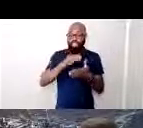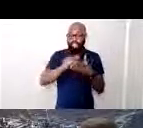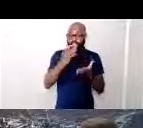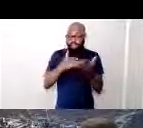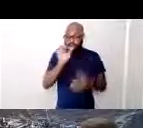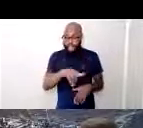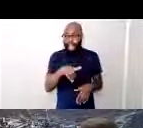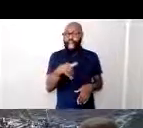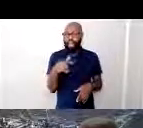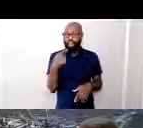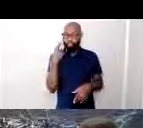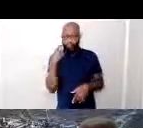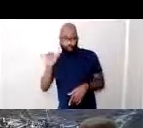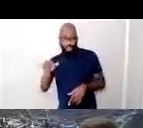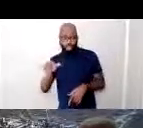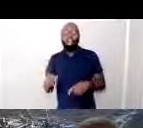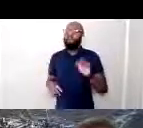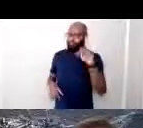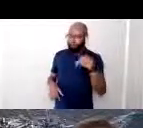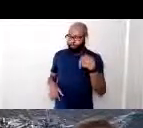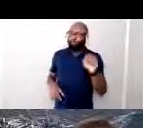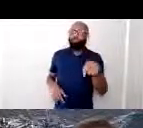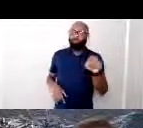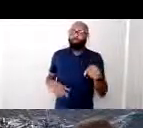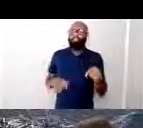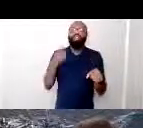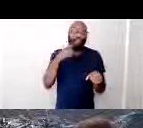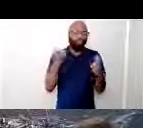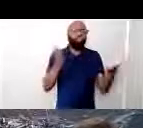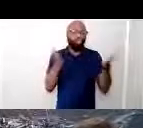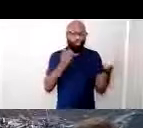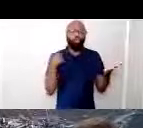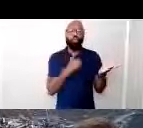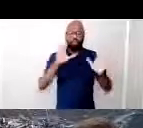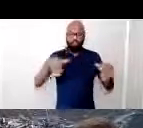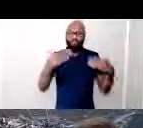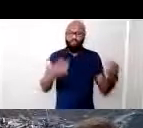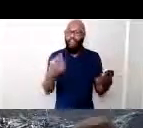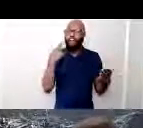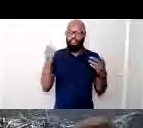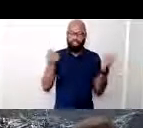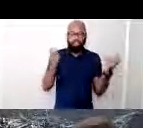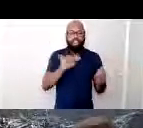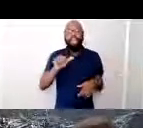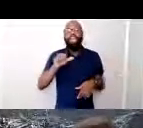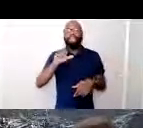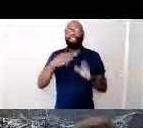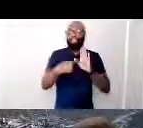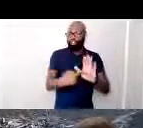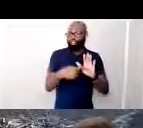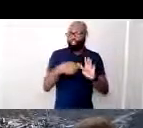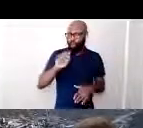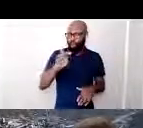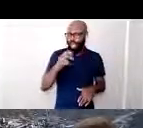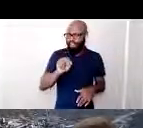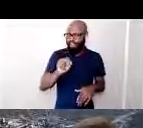kind? Correct. Some of it's in kind. It's for services that we provide as it relates to the festival, like the show wagon. Like a lot of festivals ask to borrow the show